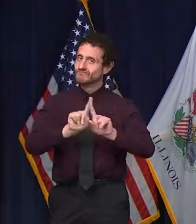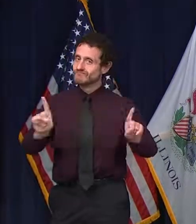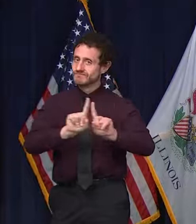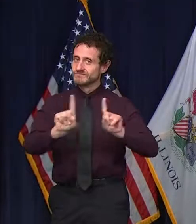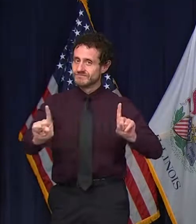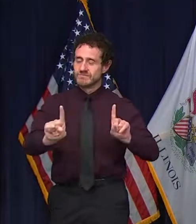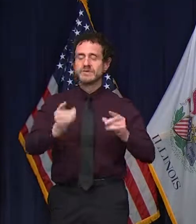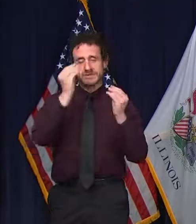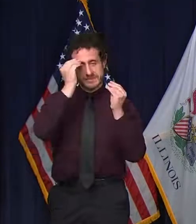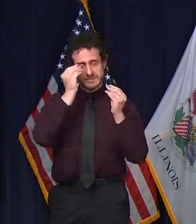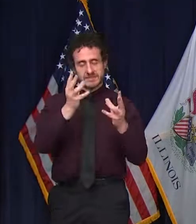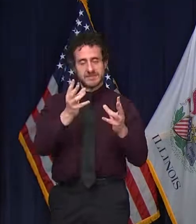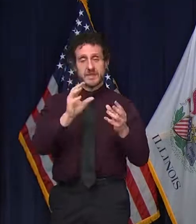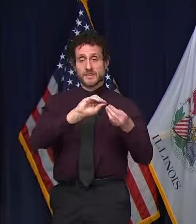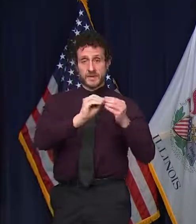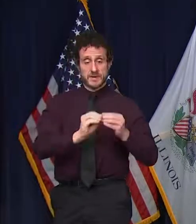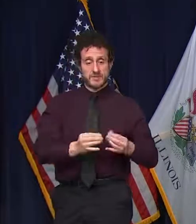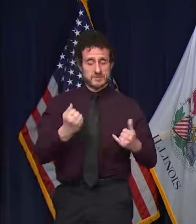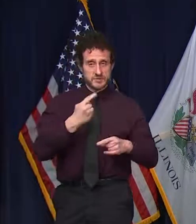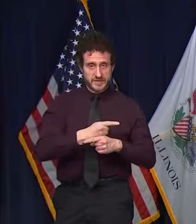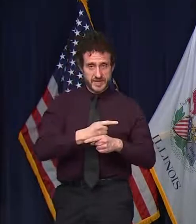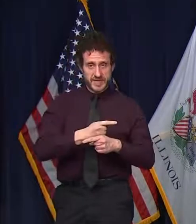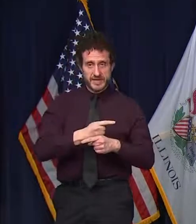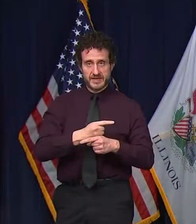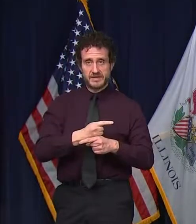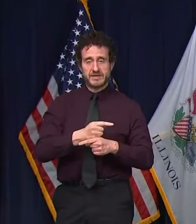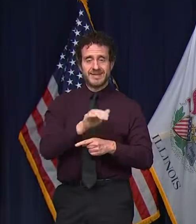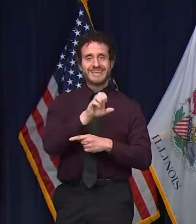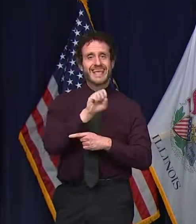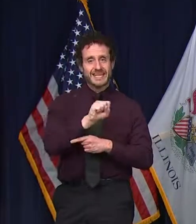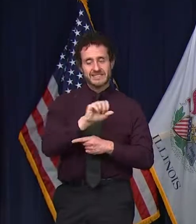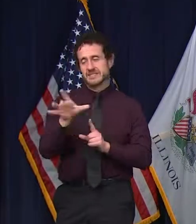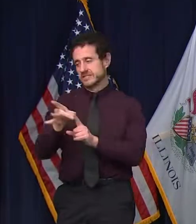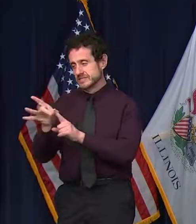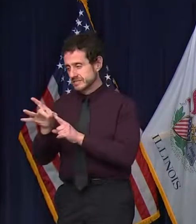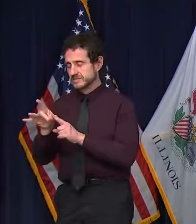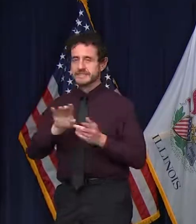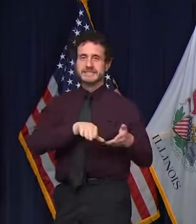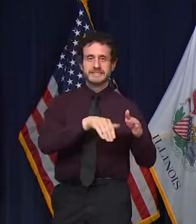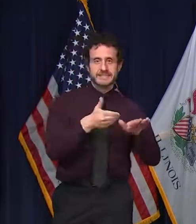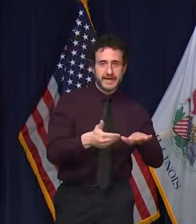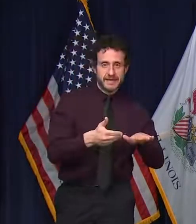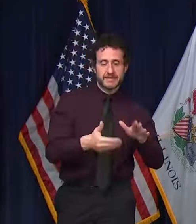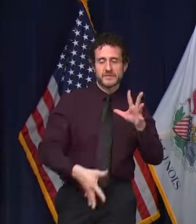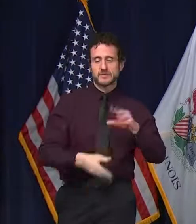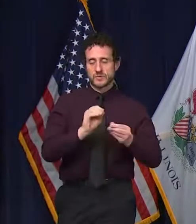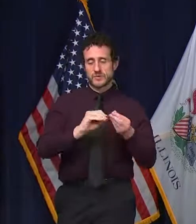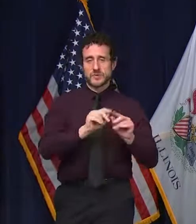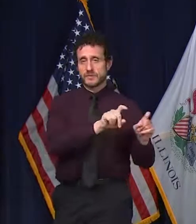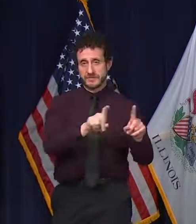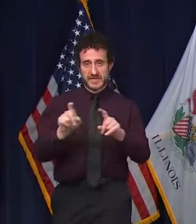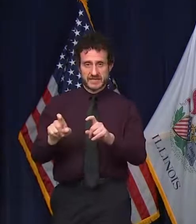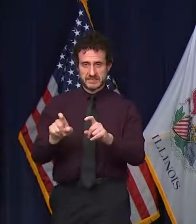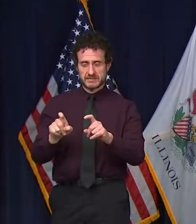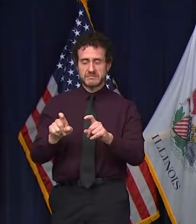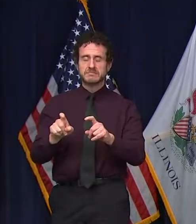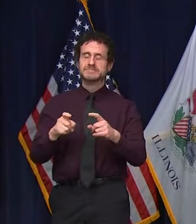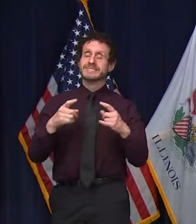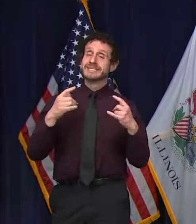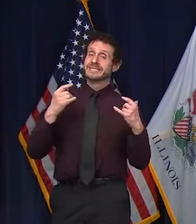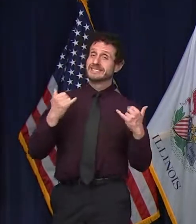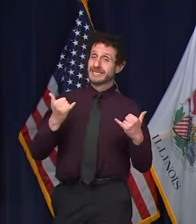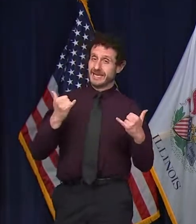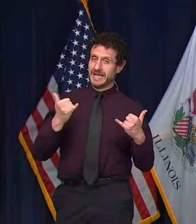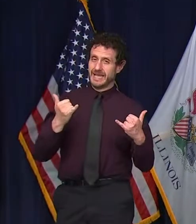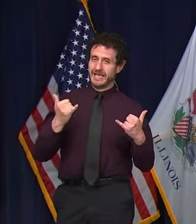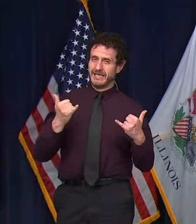numbers today, the cases, the deaths, the total specimens resulted are today, as they typically are on